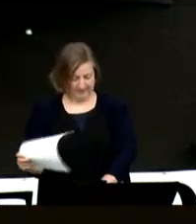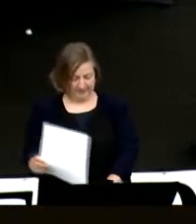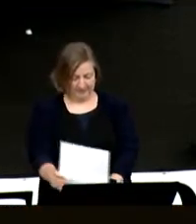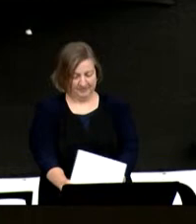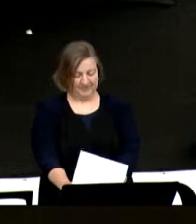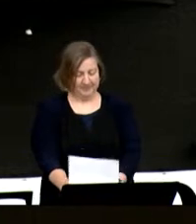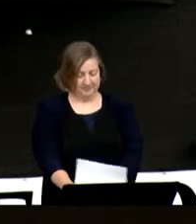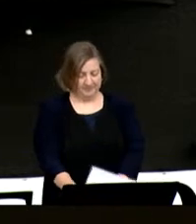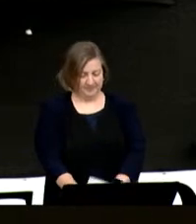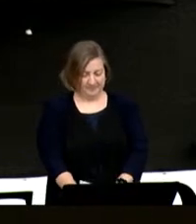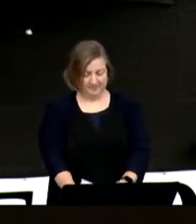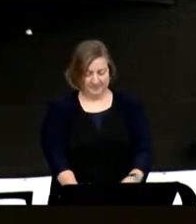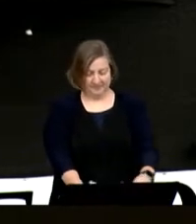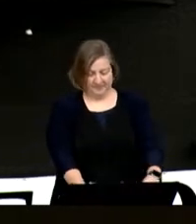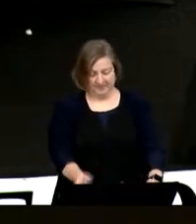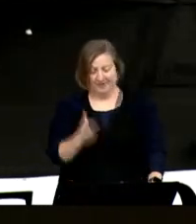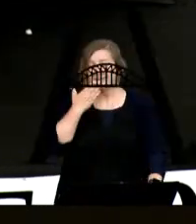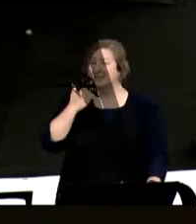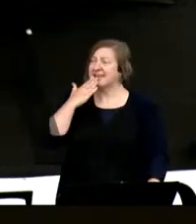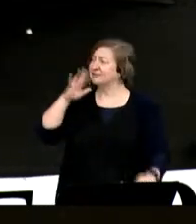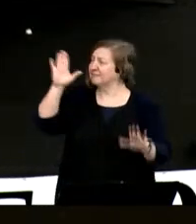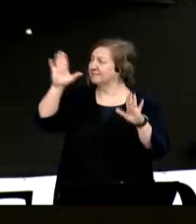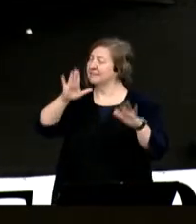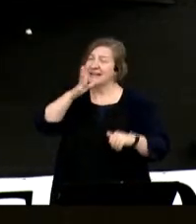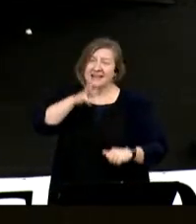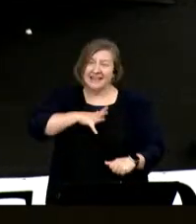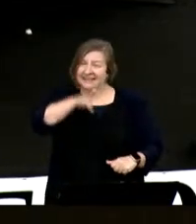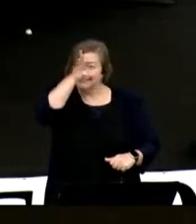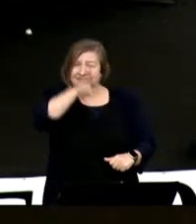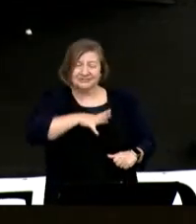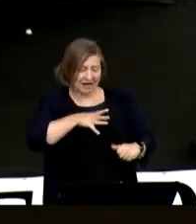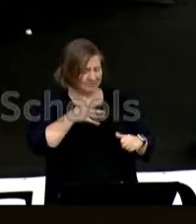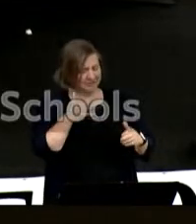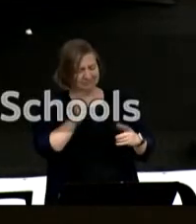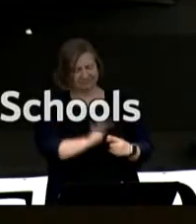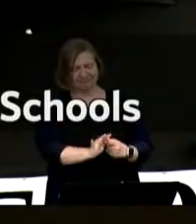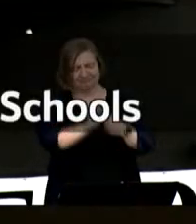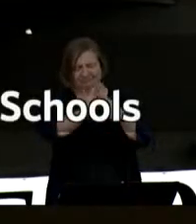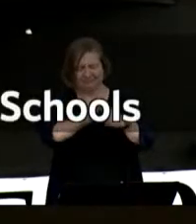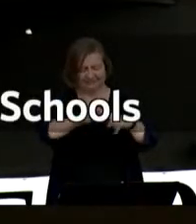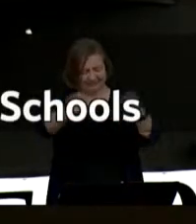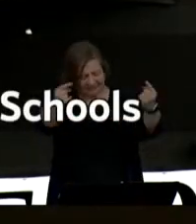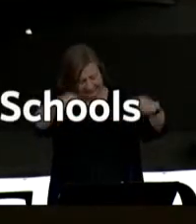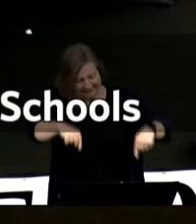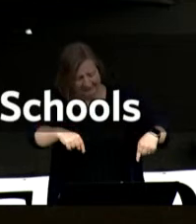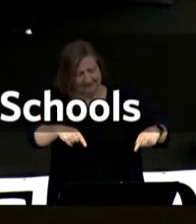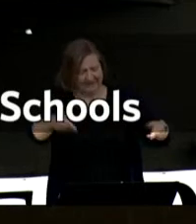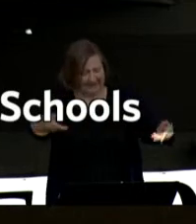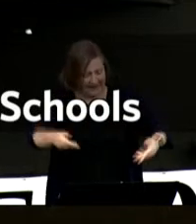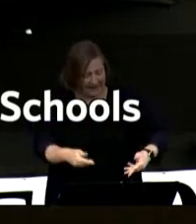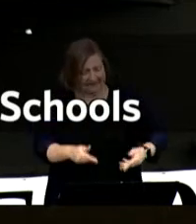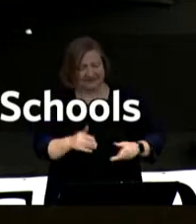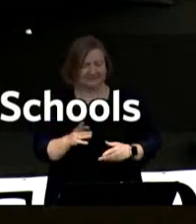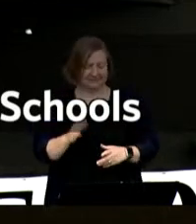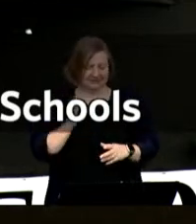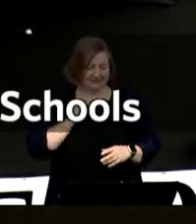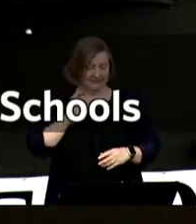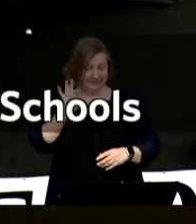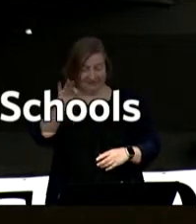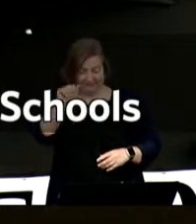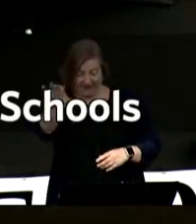Thank you. Fantastic. Ladies and gentlemen, distinguished guests, esteemed faculty, and most importantly, the